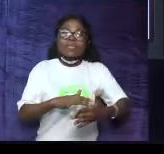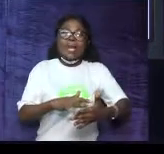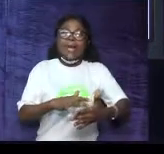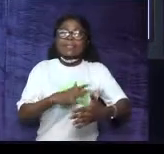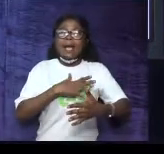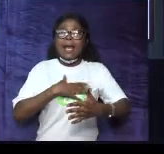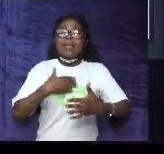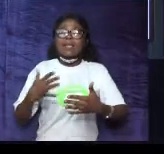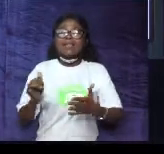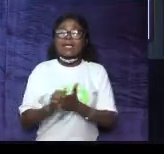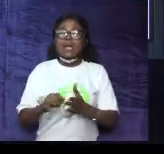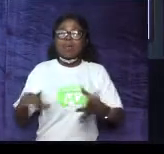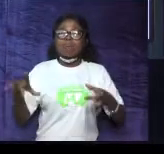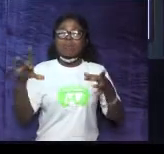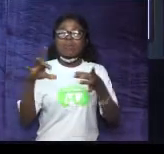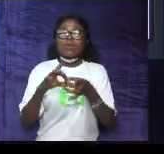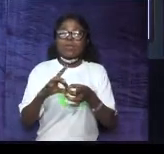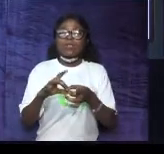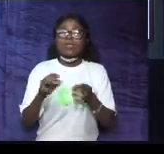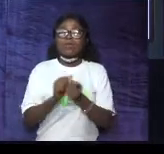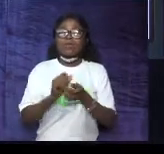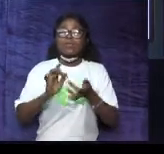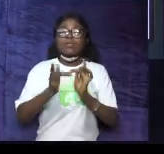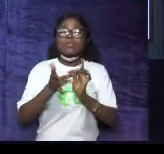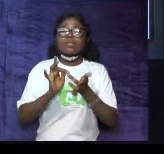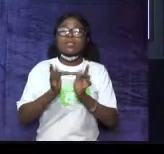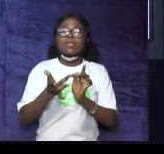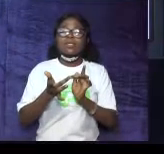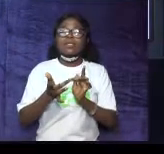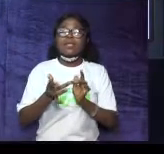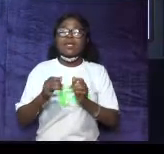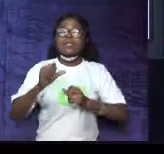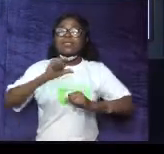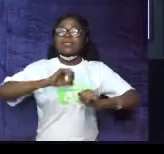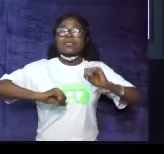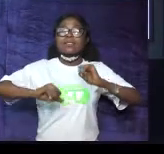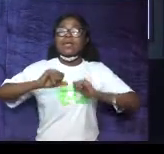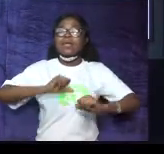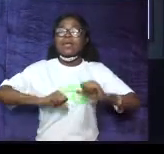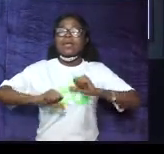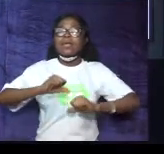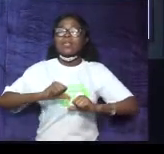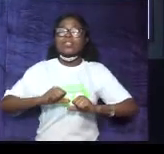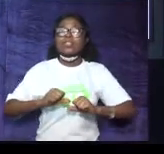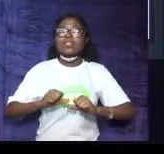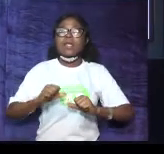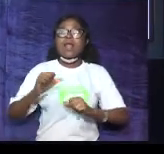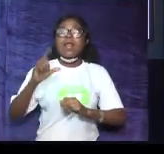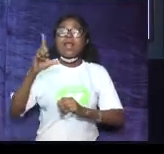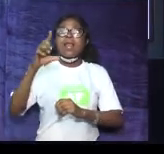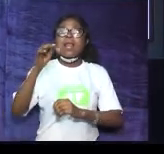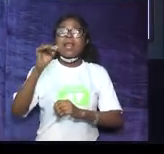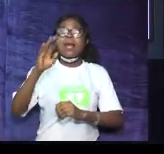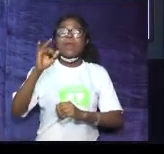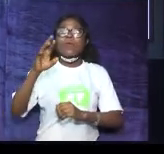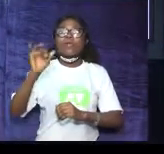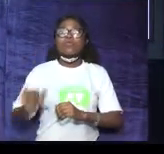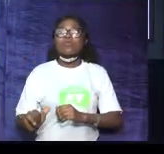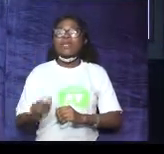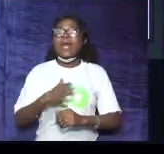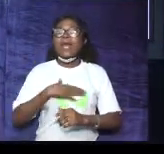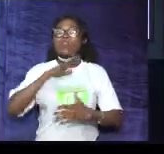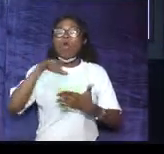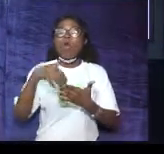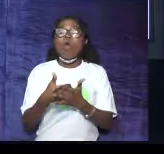computers that are connected with internet, science laboratory, interactive board,